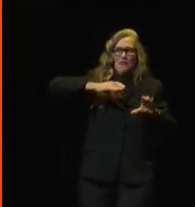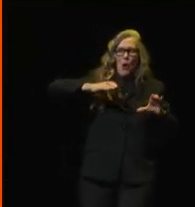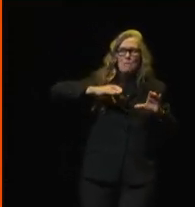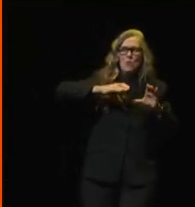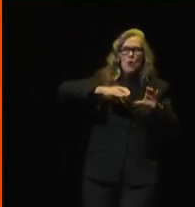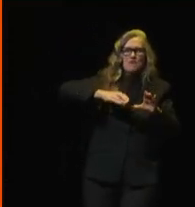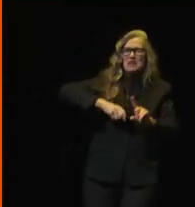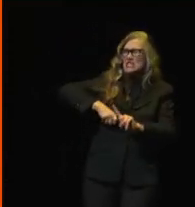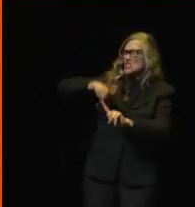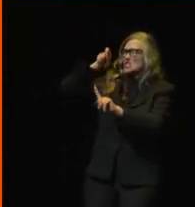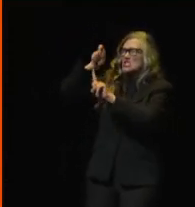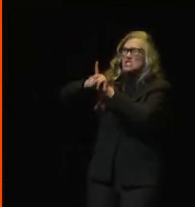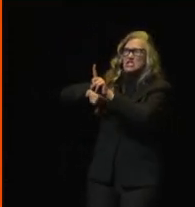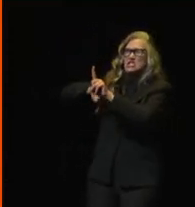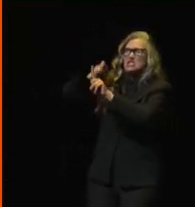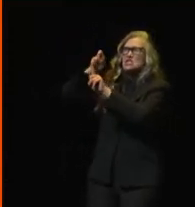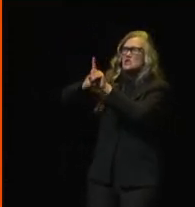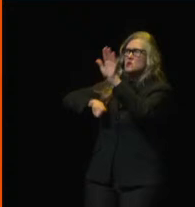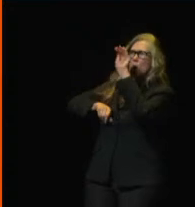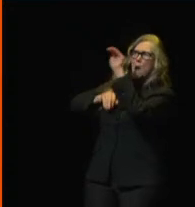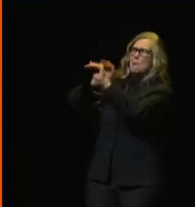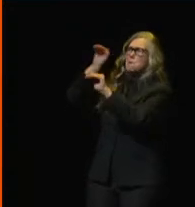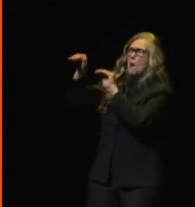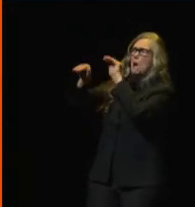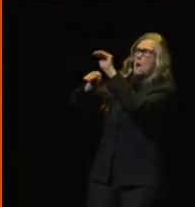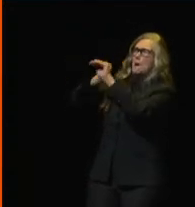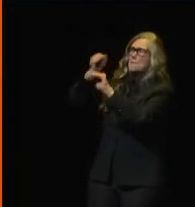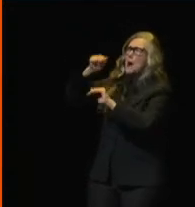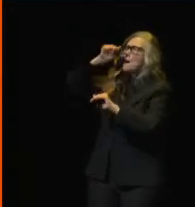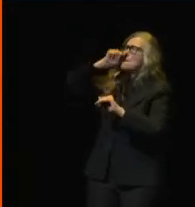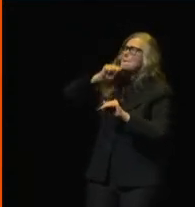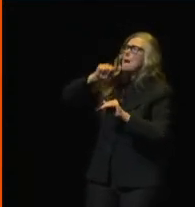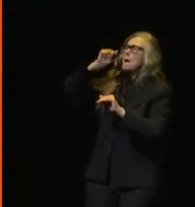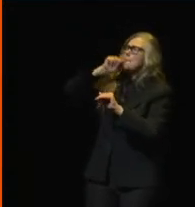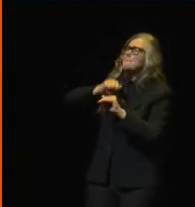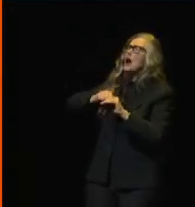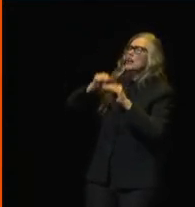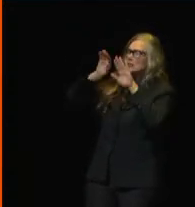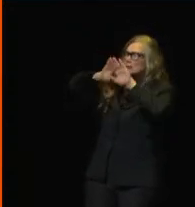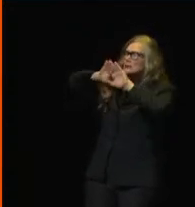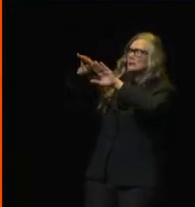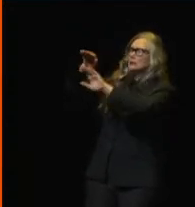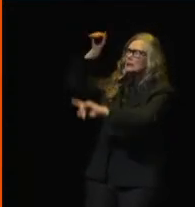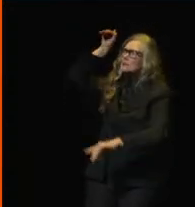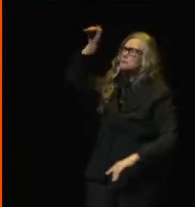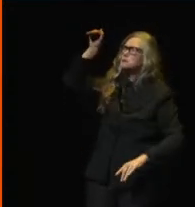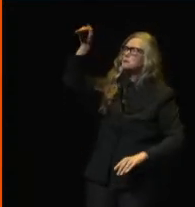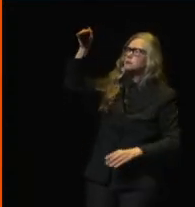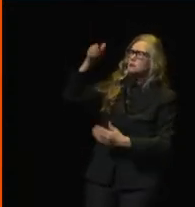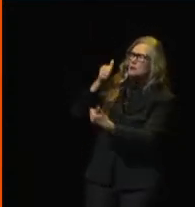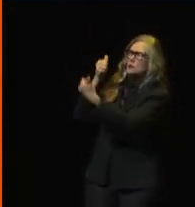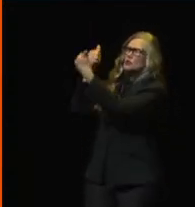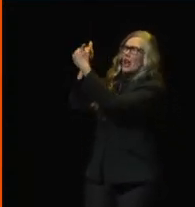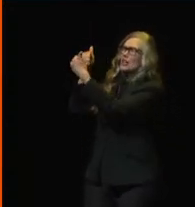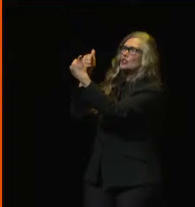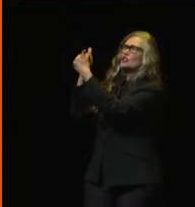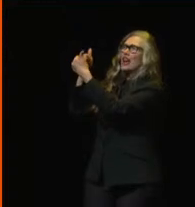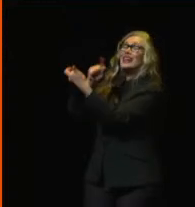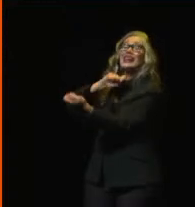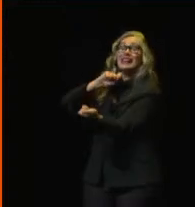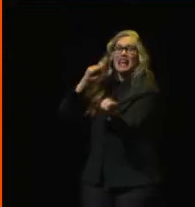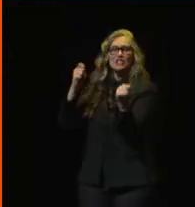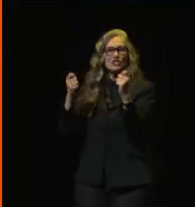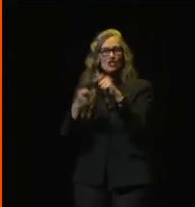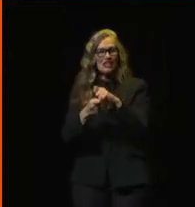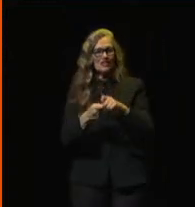of ordinary people. Today, bankers are not the only ones who influence the Fed. The